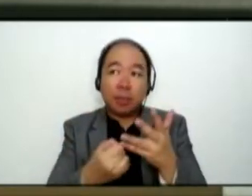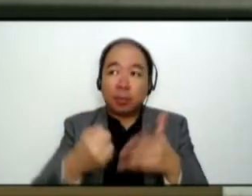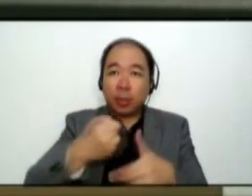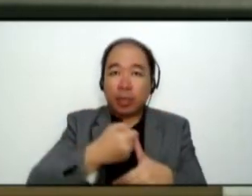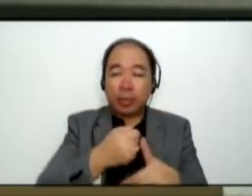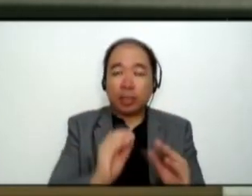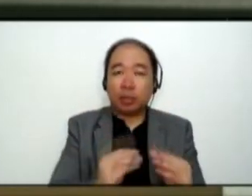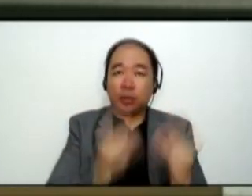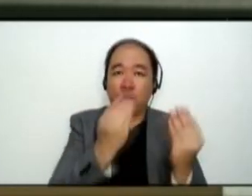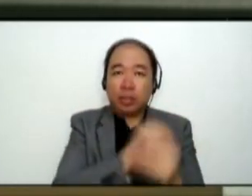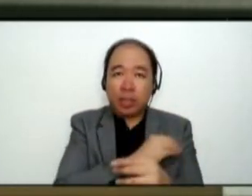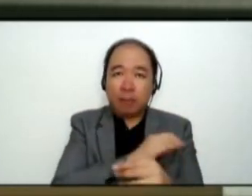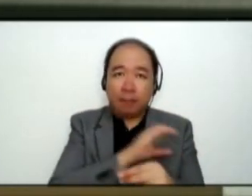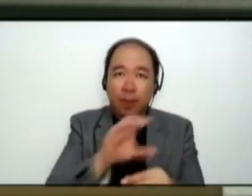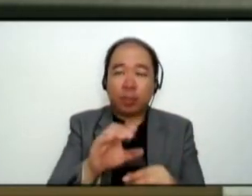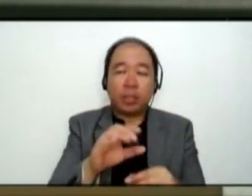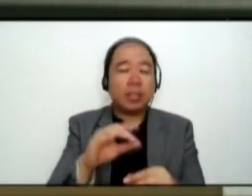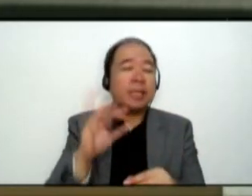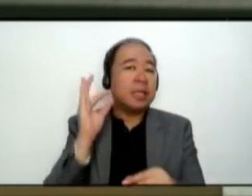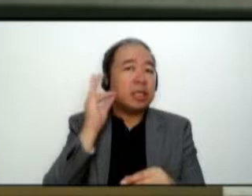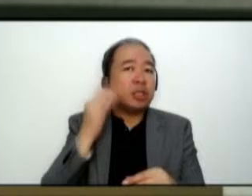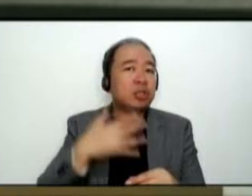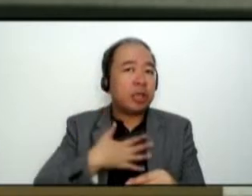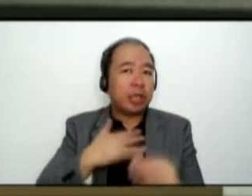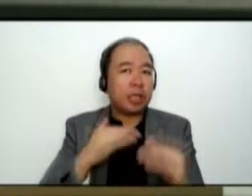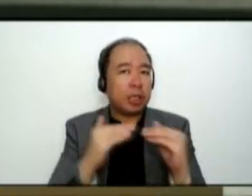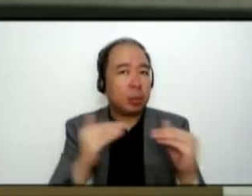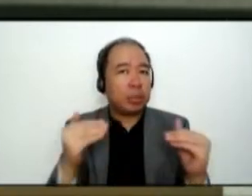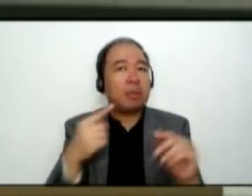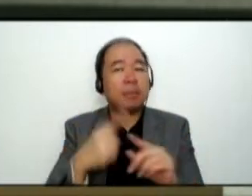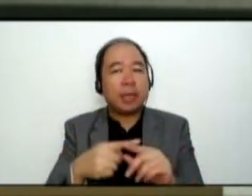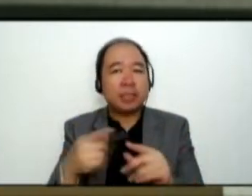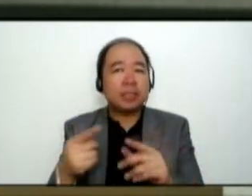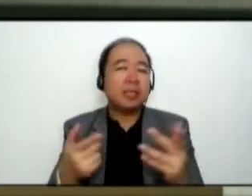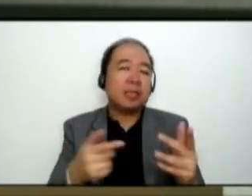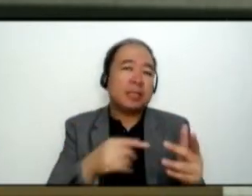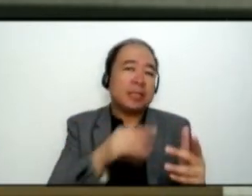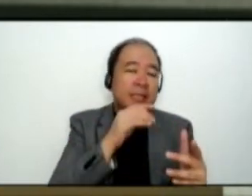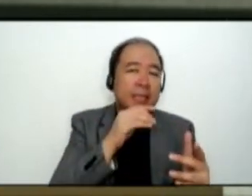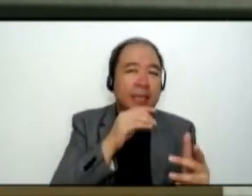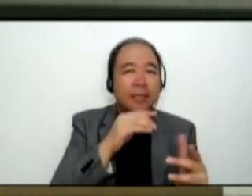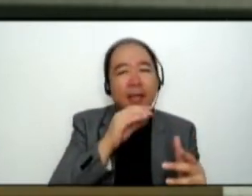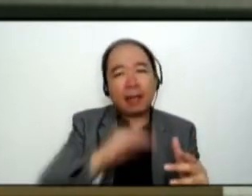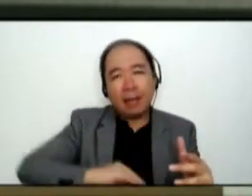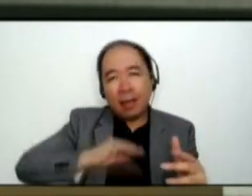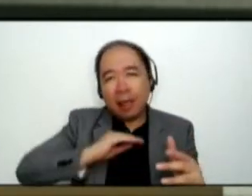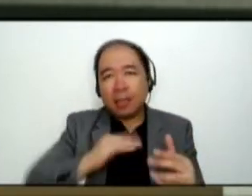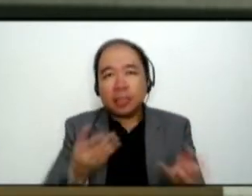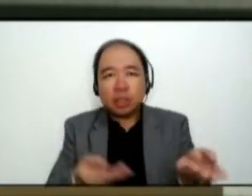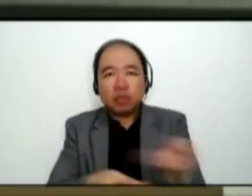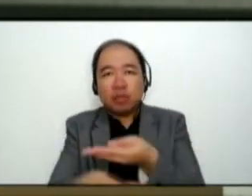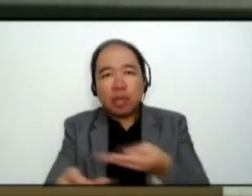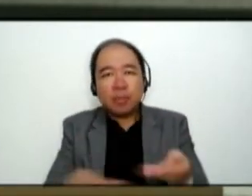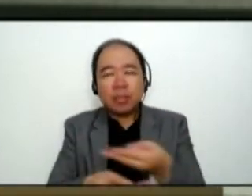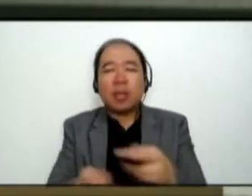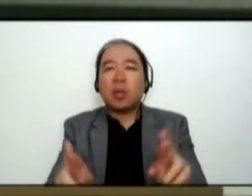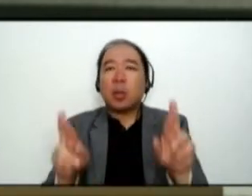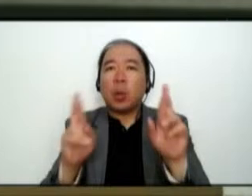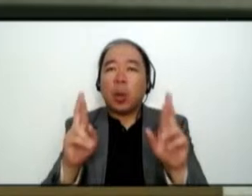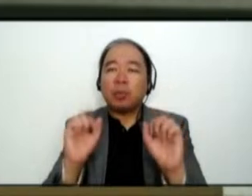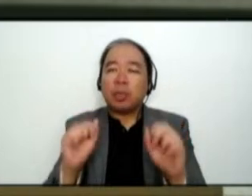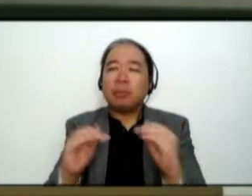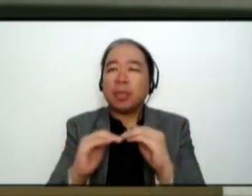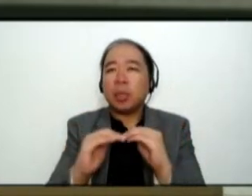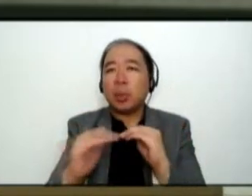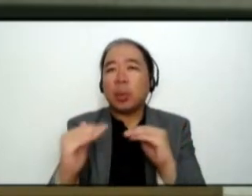empowerment, gender equality, and intergenerational solidarity, we can ensure a more equitable and sustainable future.